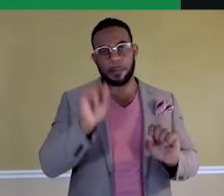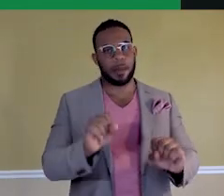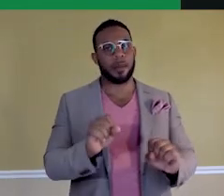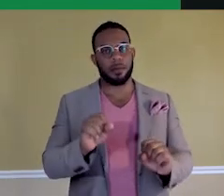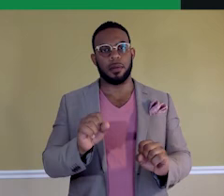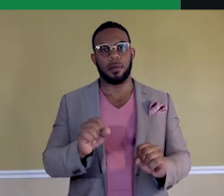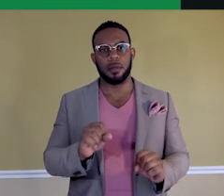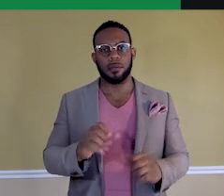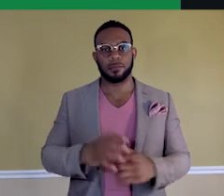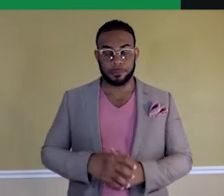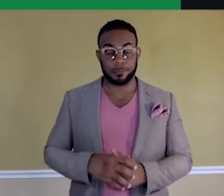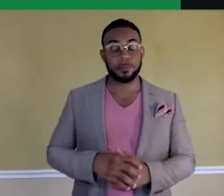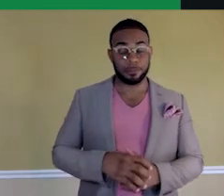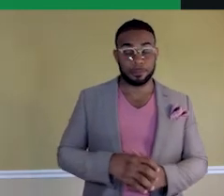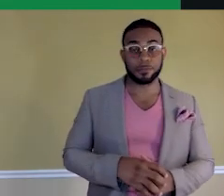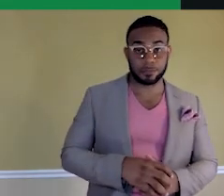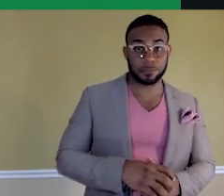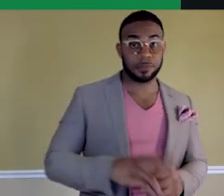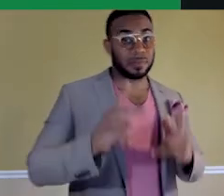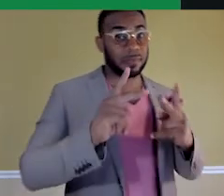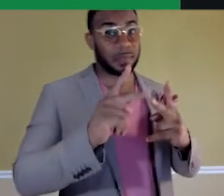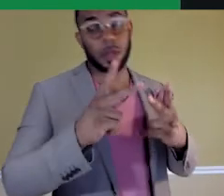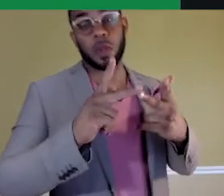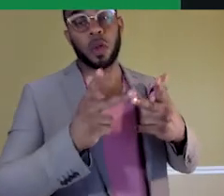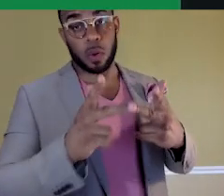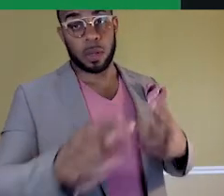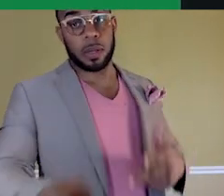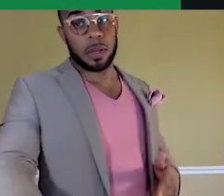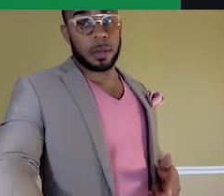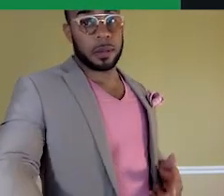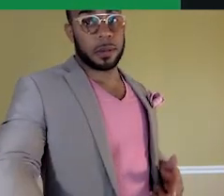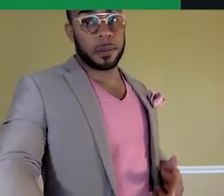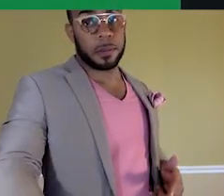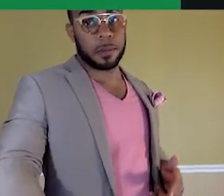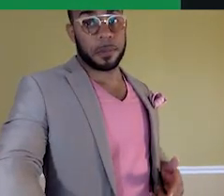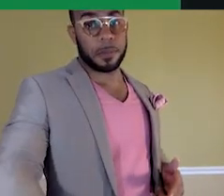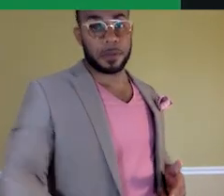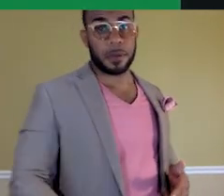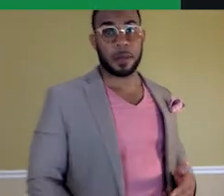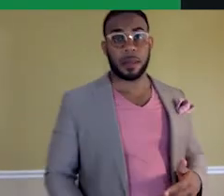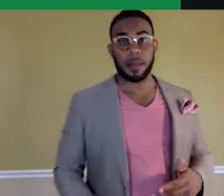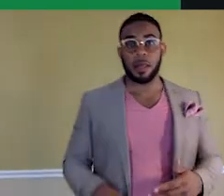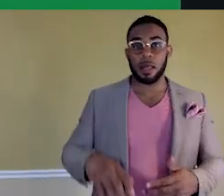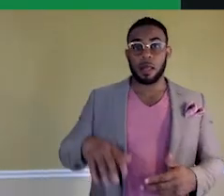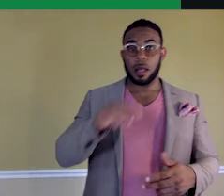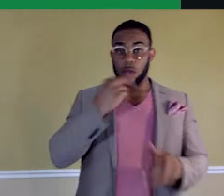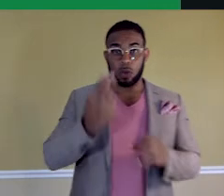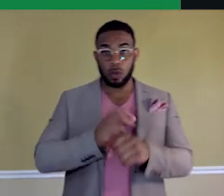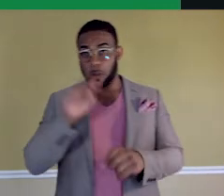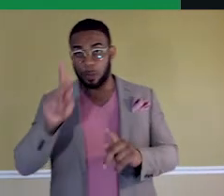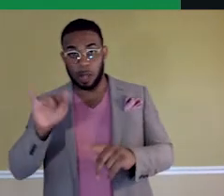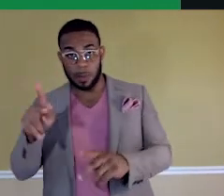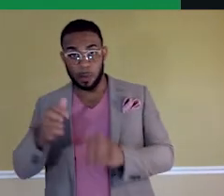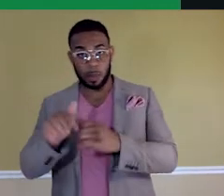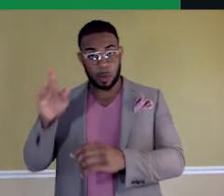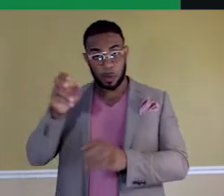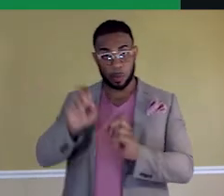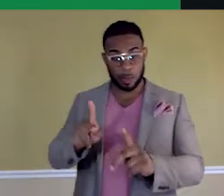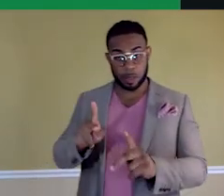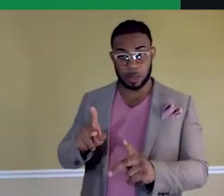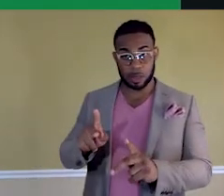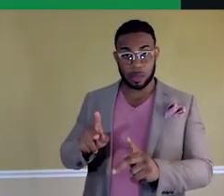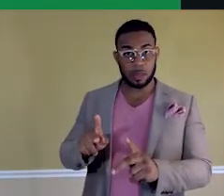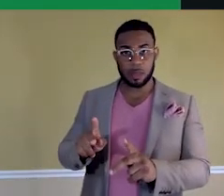or your design immediately. Thirdly, do not use another person's IP without their permission. If you use another person's intellectual property without